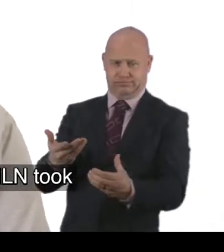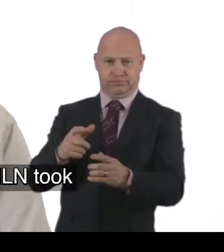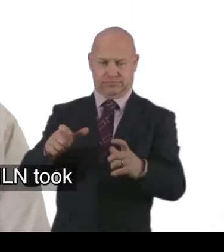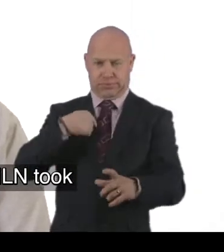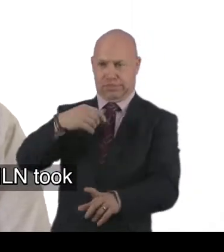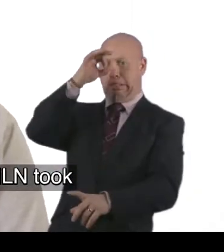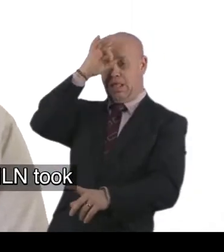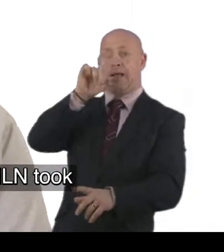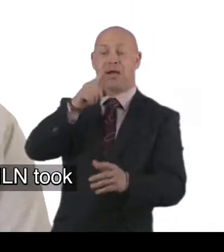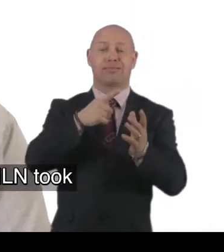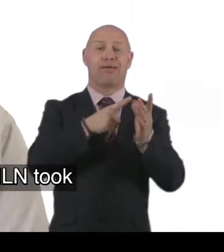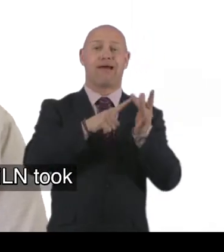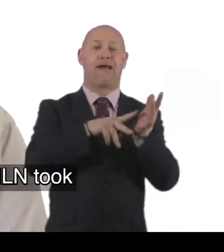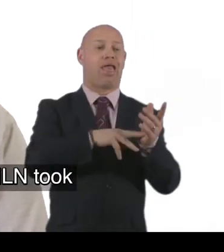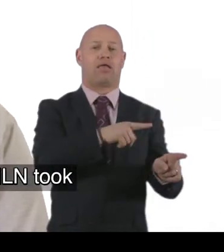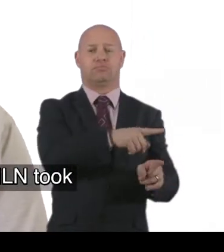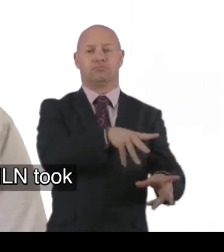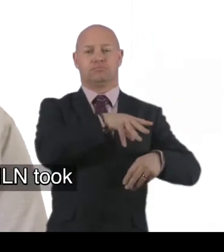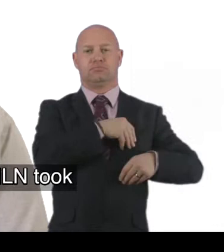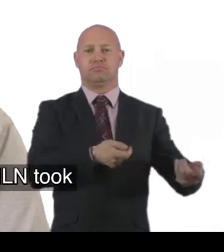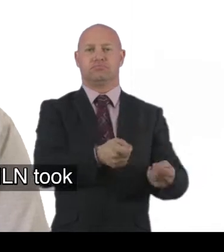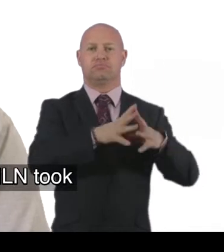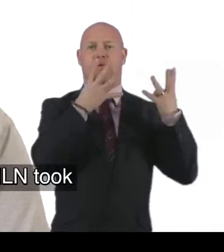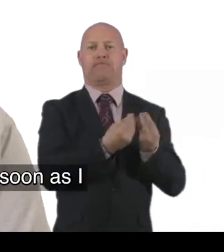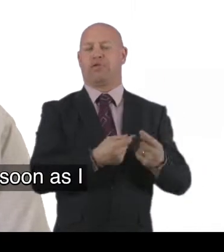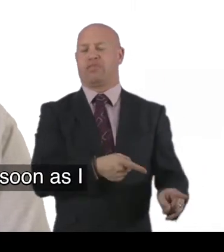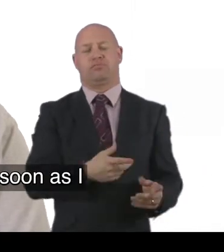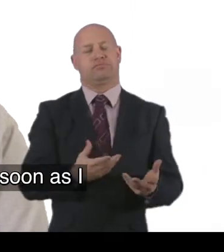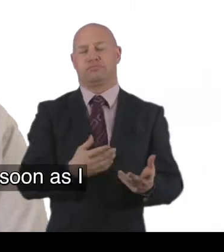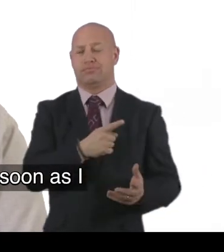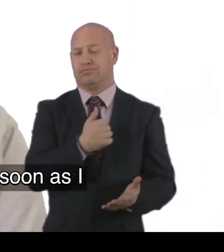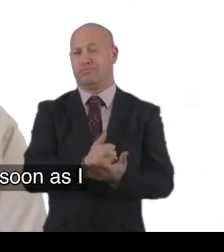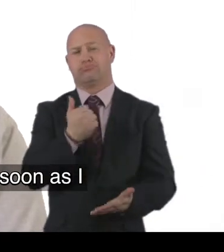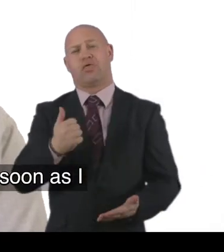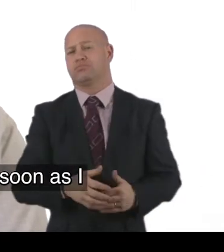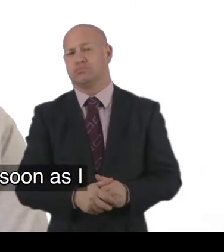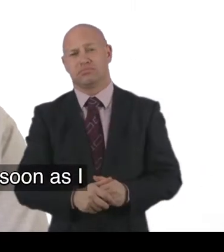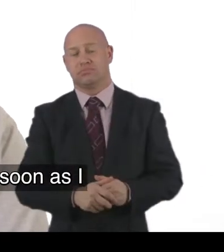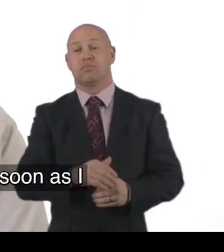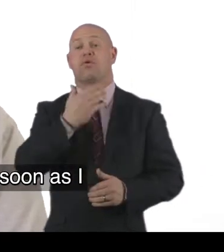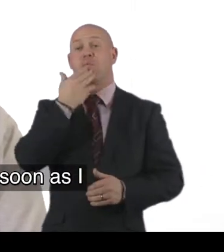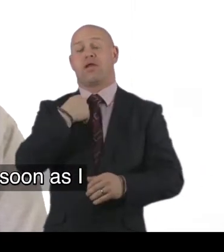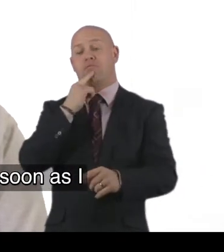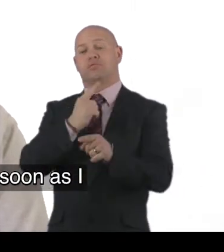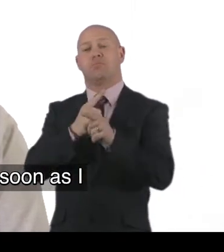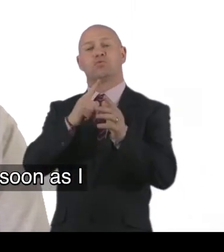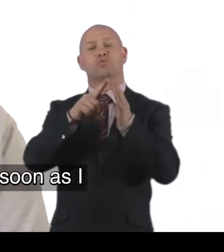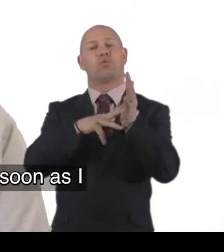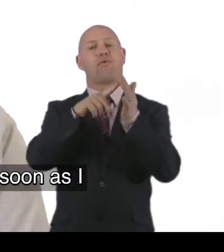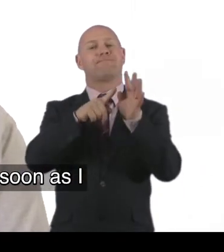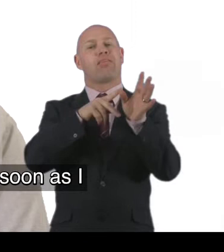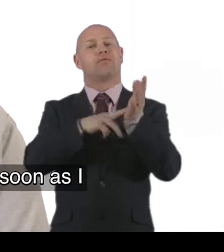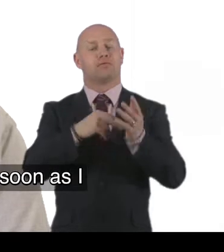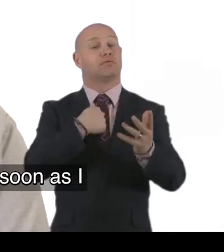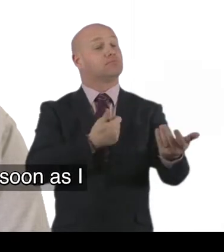someone. But AILN took care of all of that. That was one of the great things about it. And as soon as I spoke